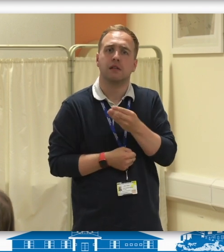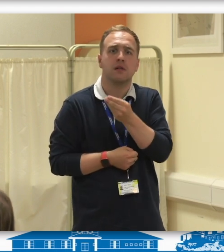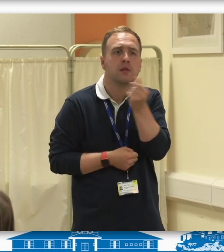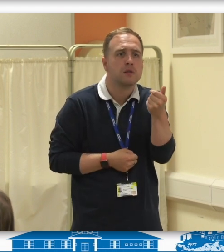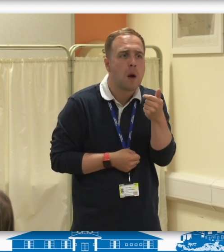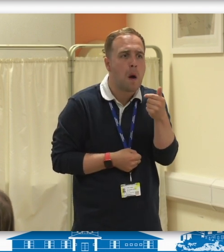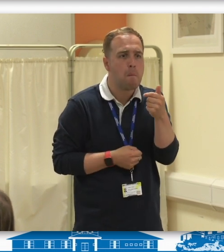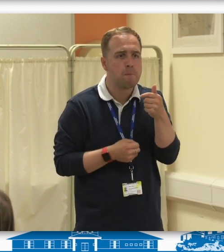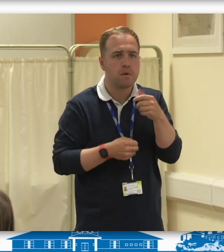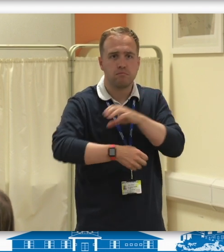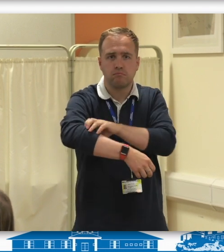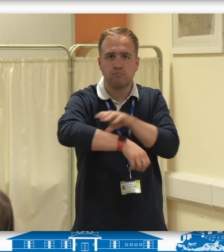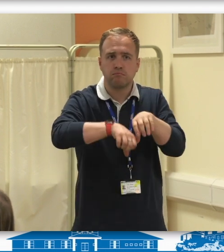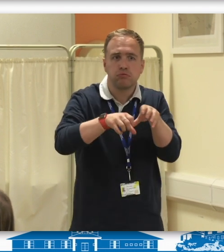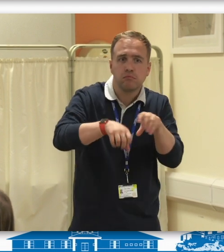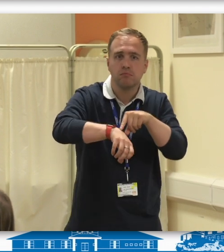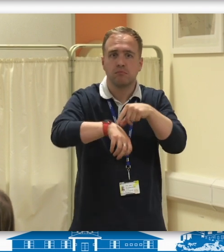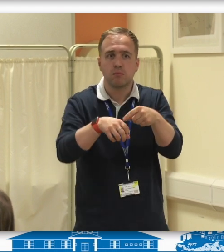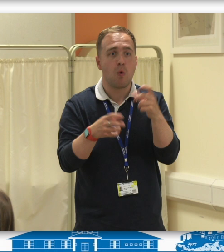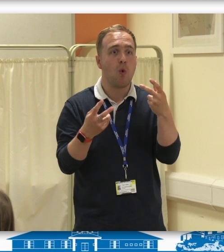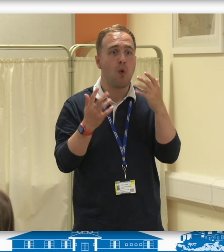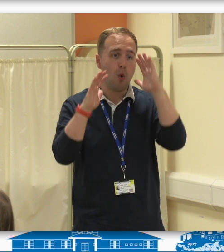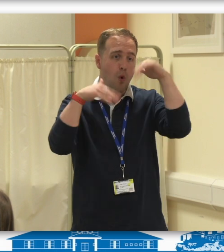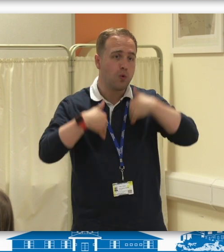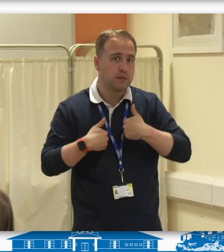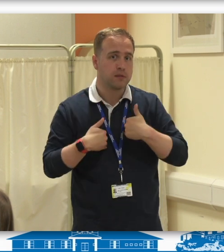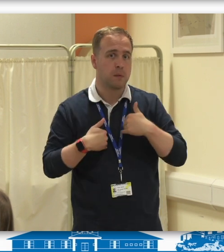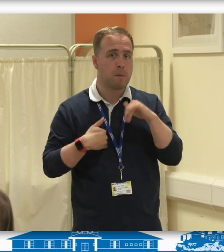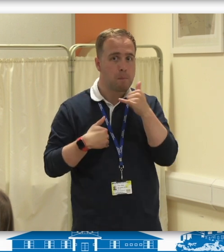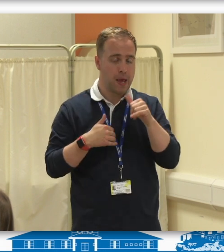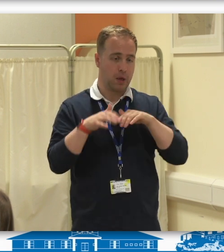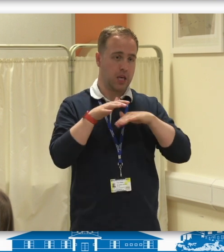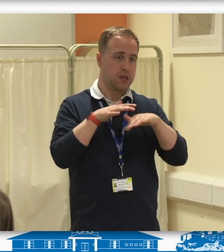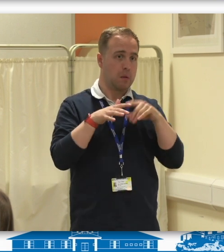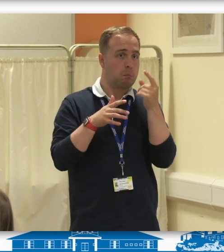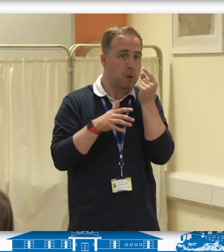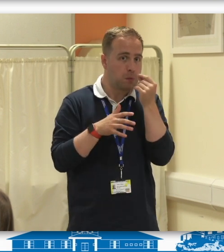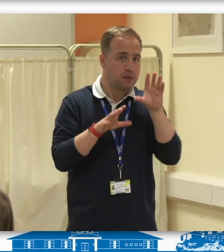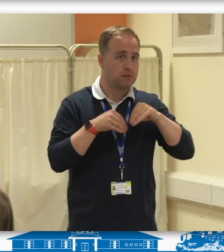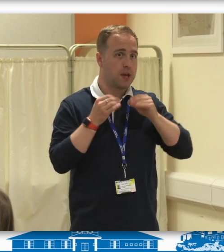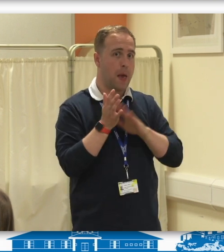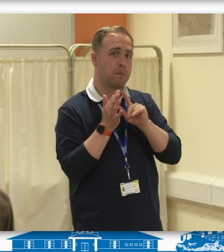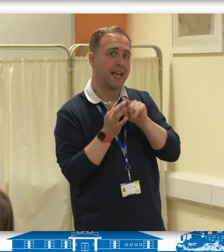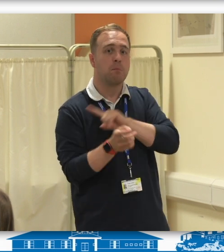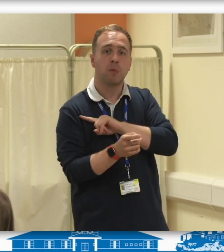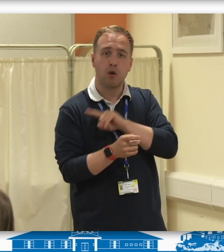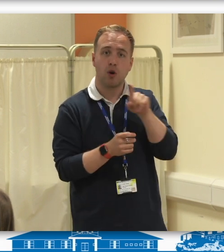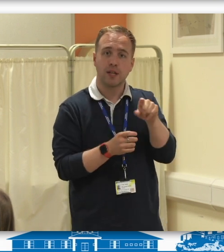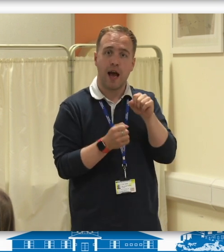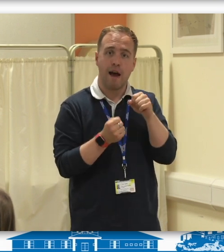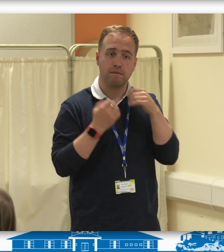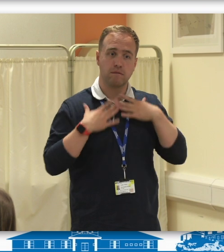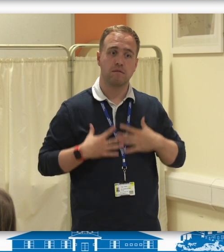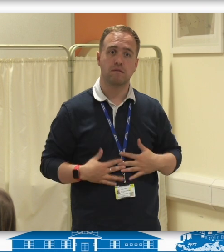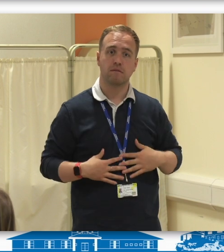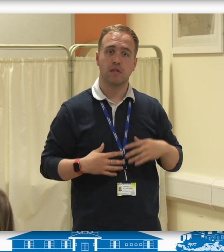including hypermobility and autism, may also constitute an underlying vulnerability due to their associations with autonomic